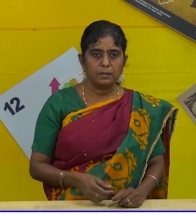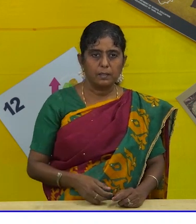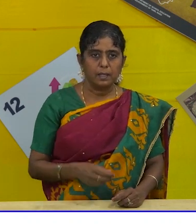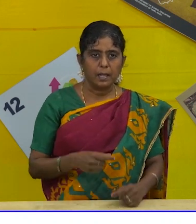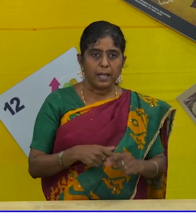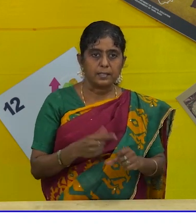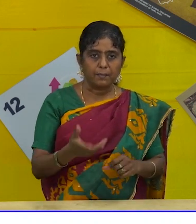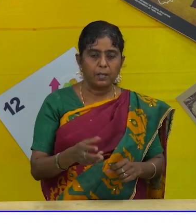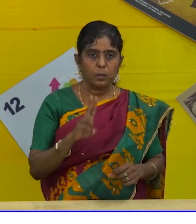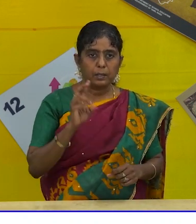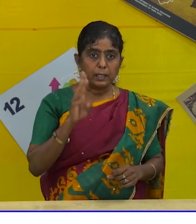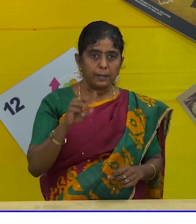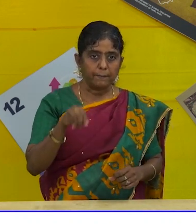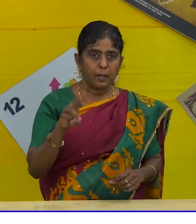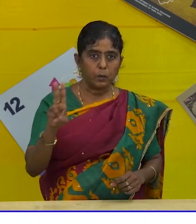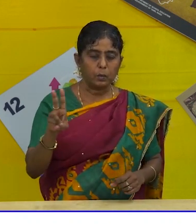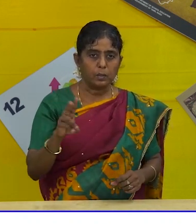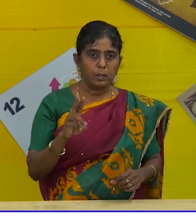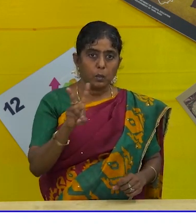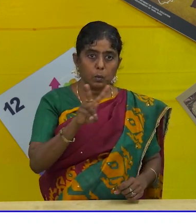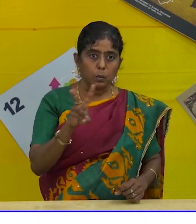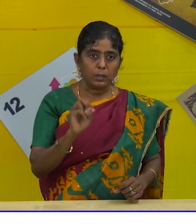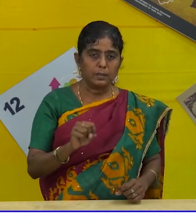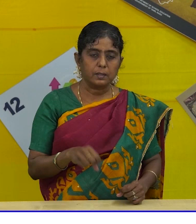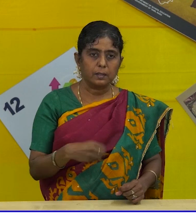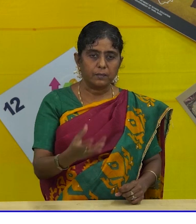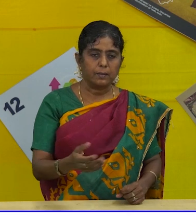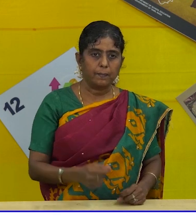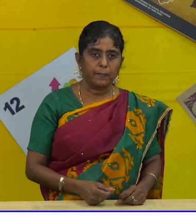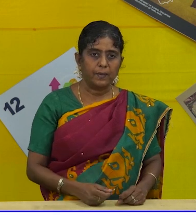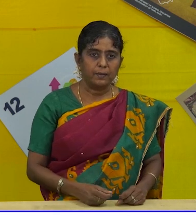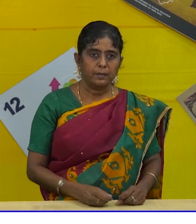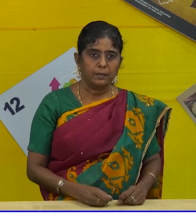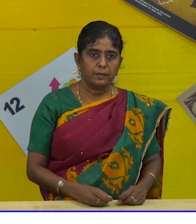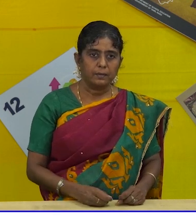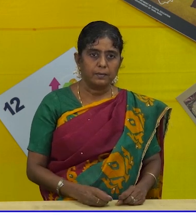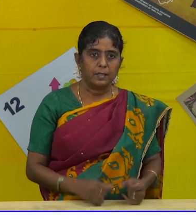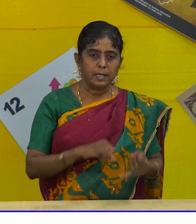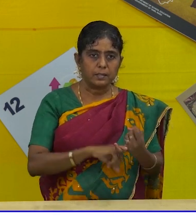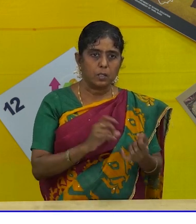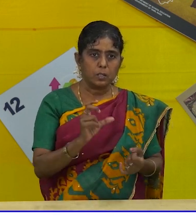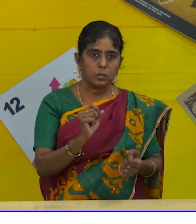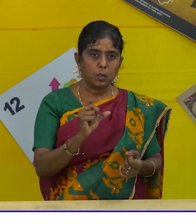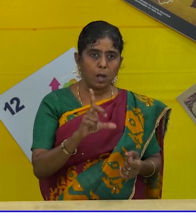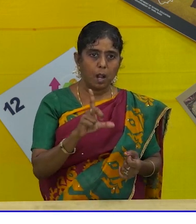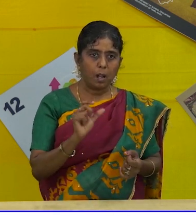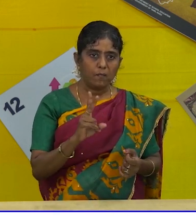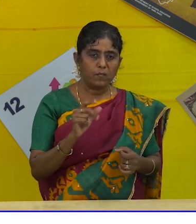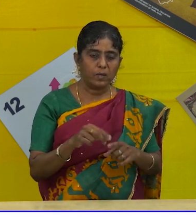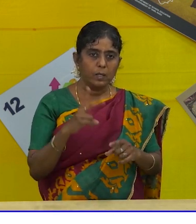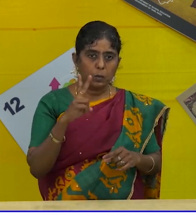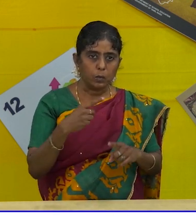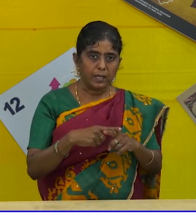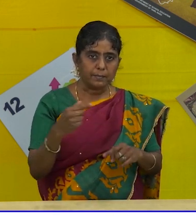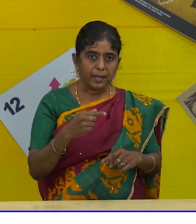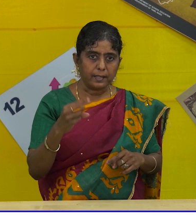questions. Example 3.2, just two equations which is given you in the 9th standard. 2x minus 3y equal